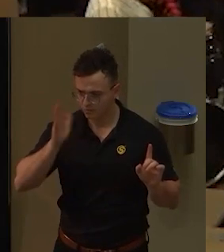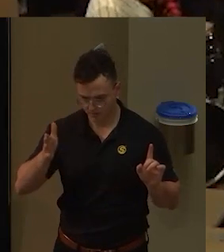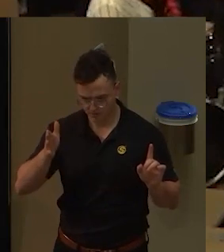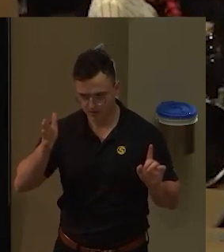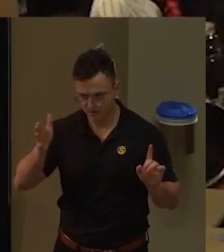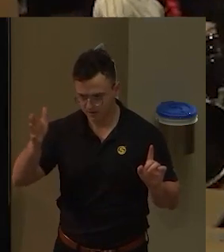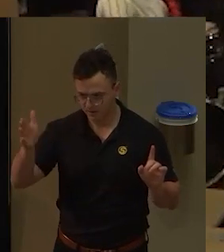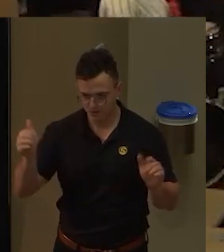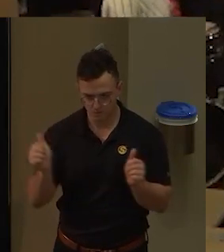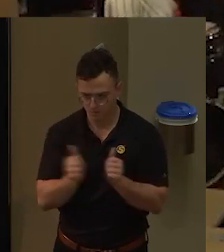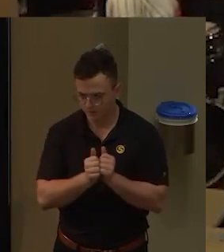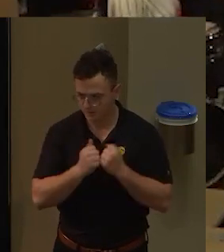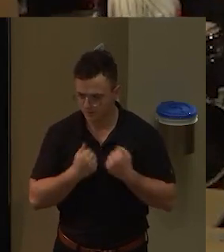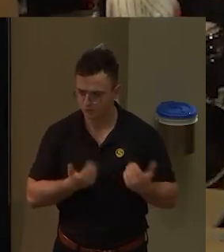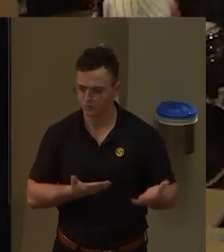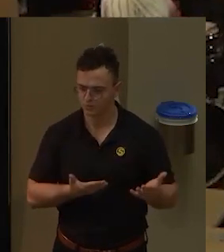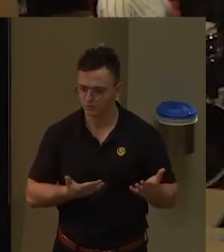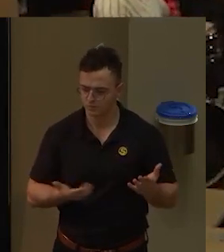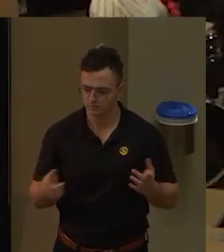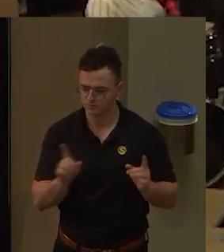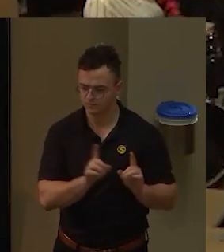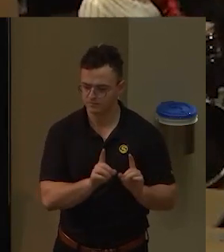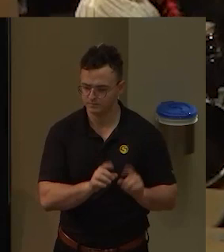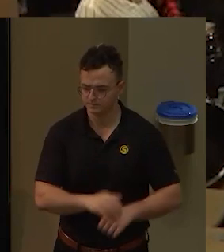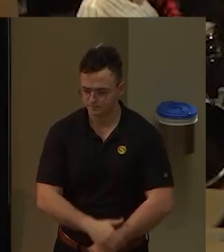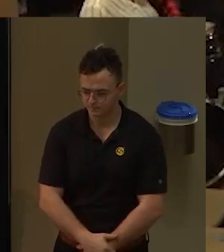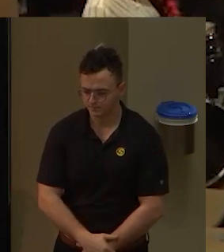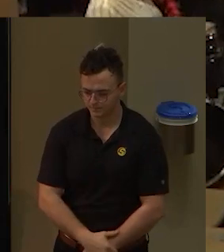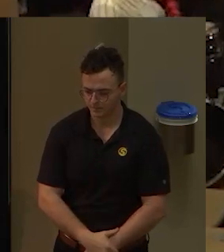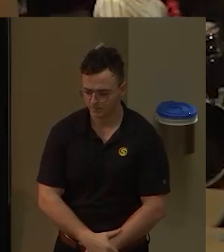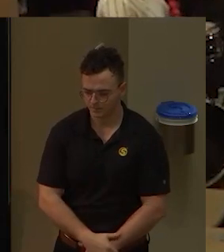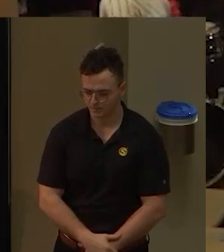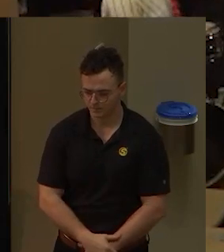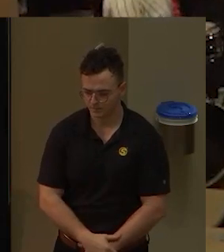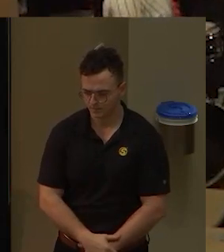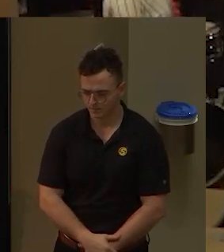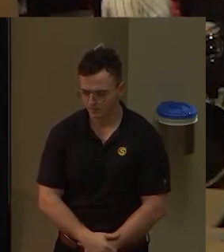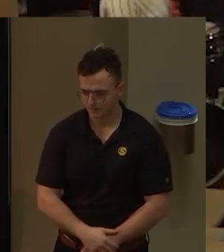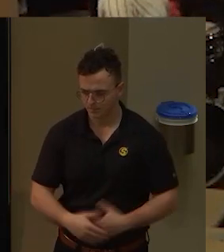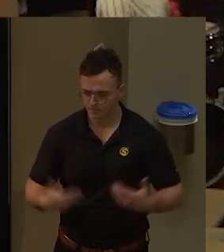Thank you.